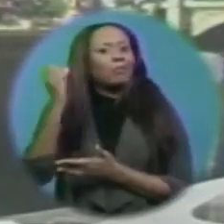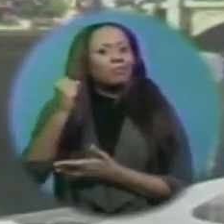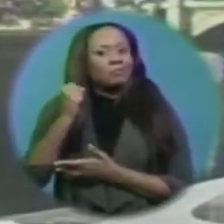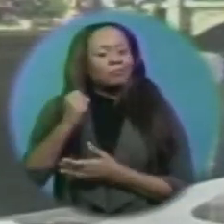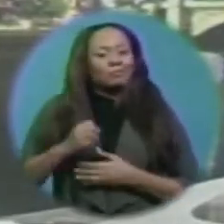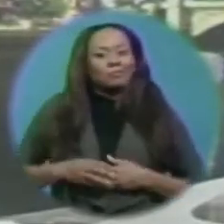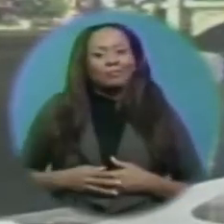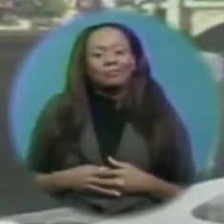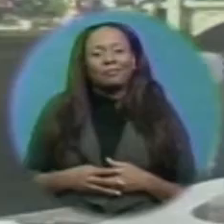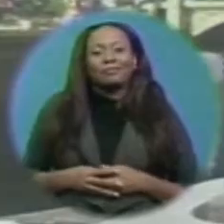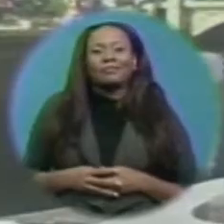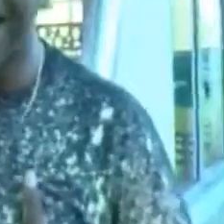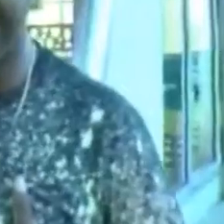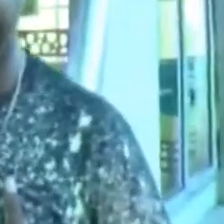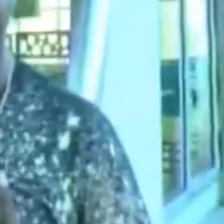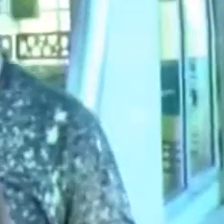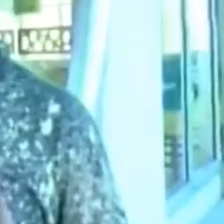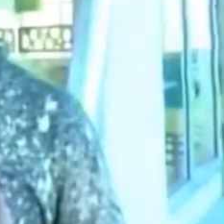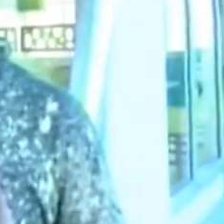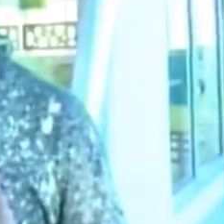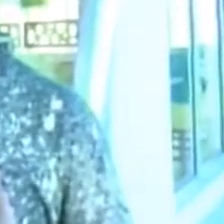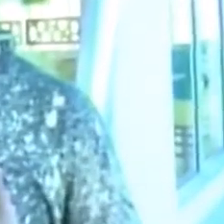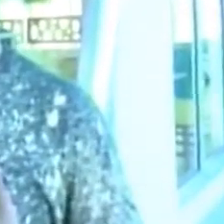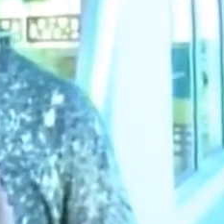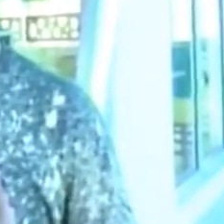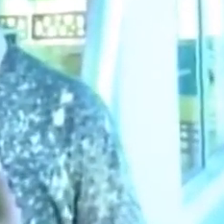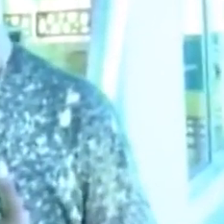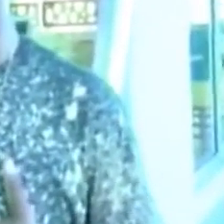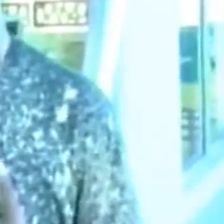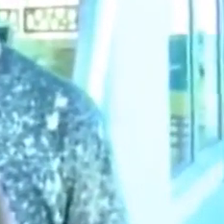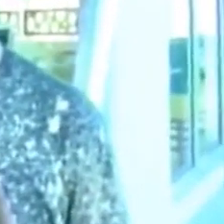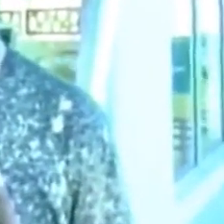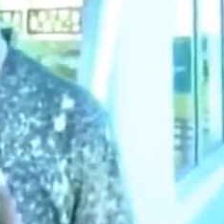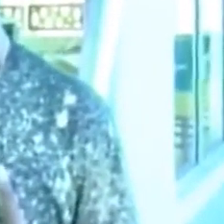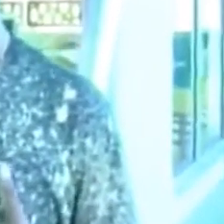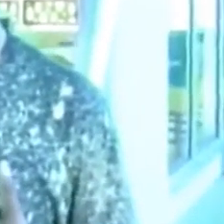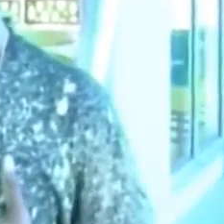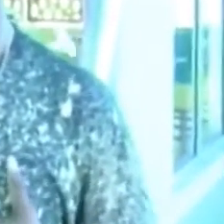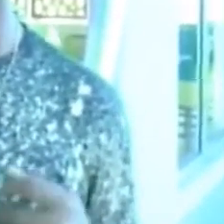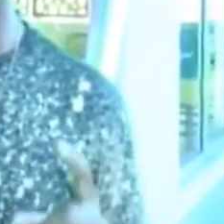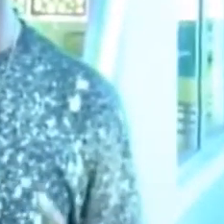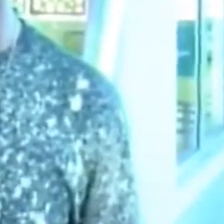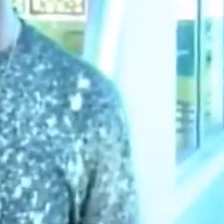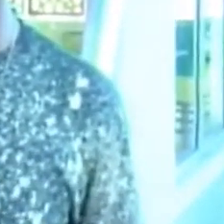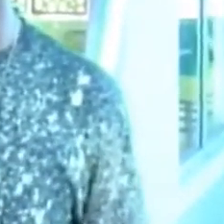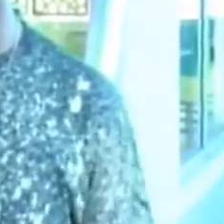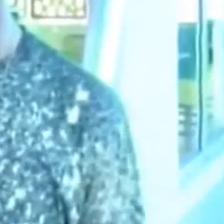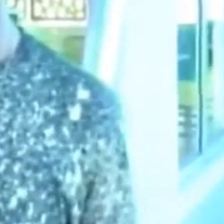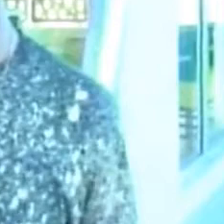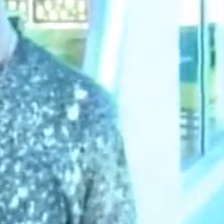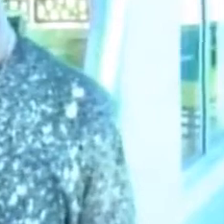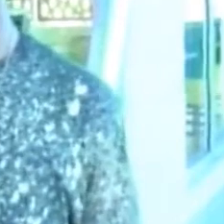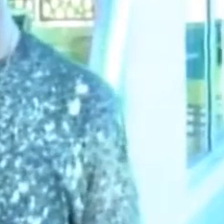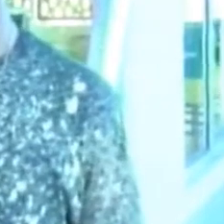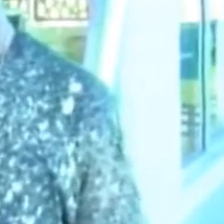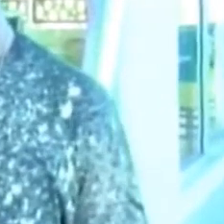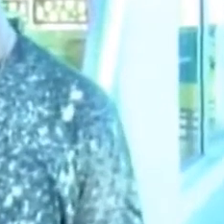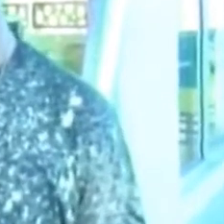offer. For me, anything that is free is good. And when I could buy one roti and get another one